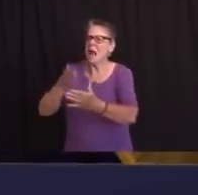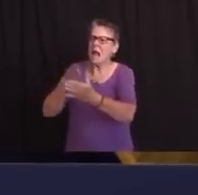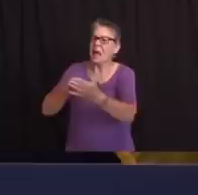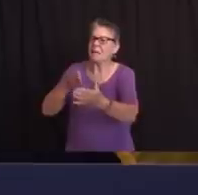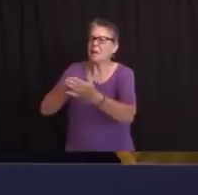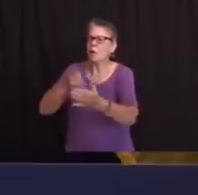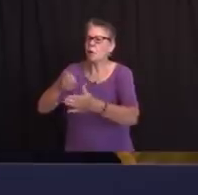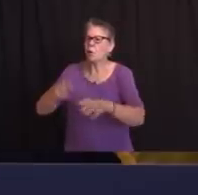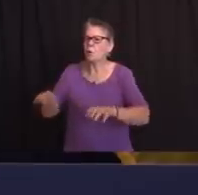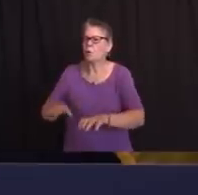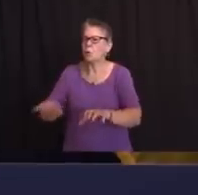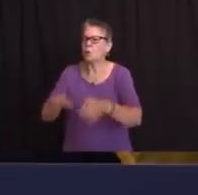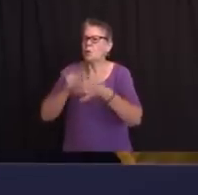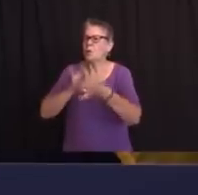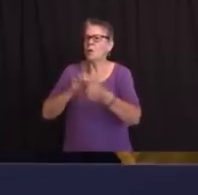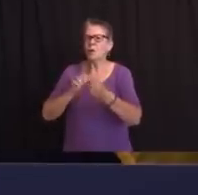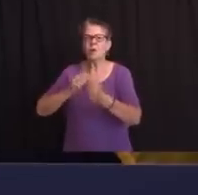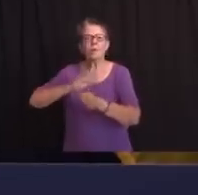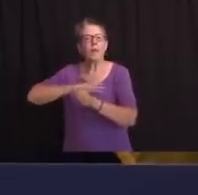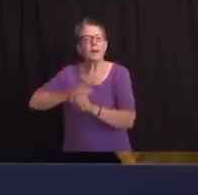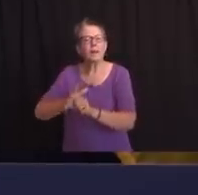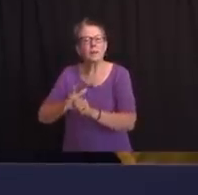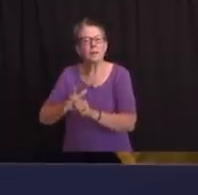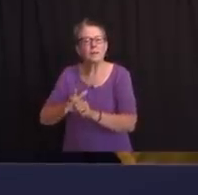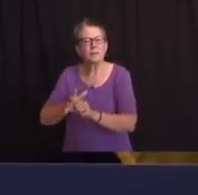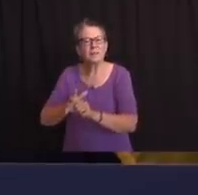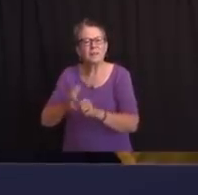pandemic. I'm not sure I understood your